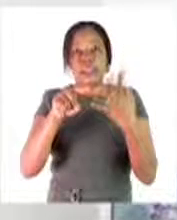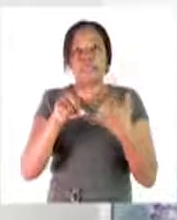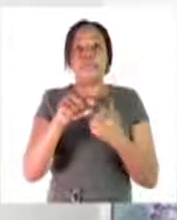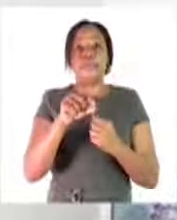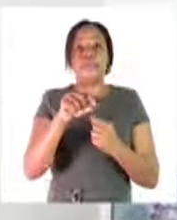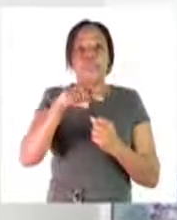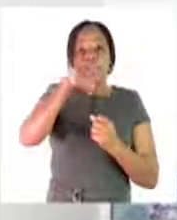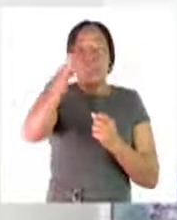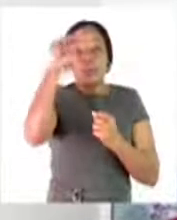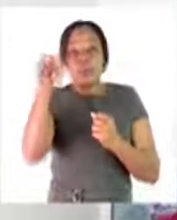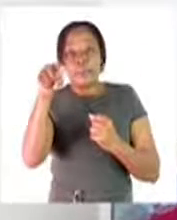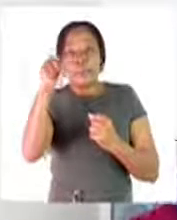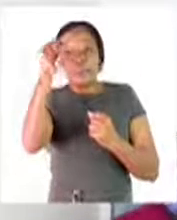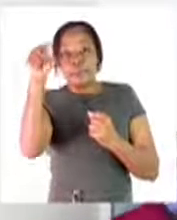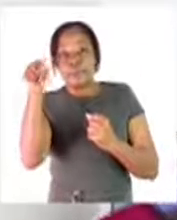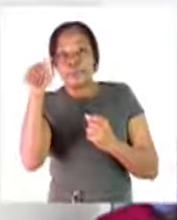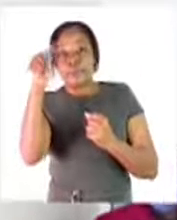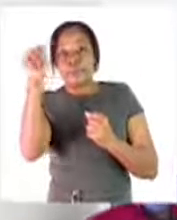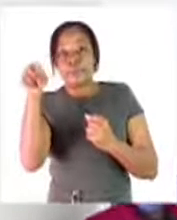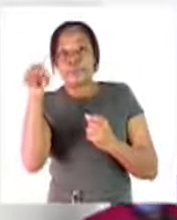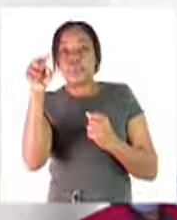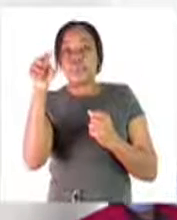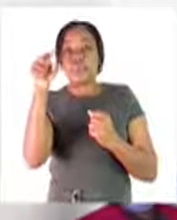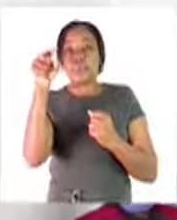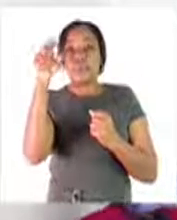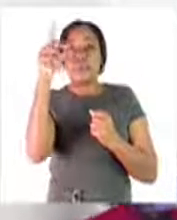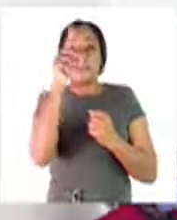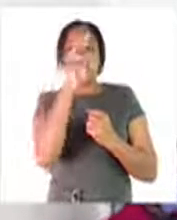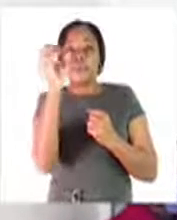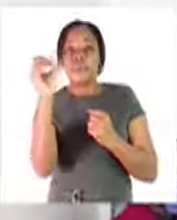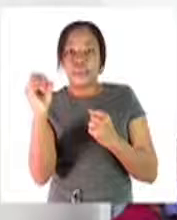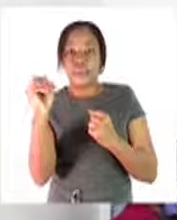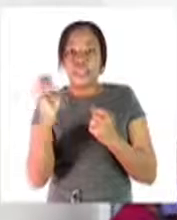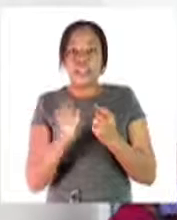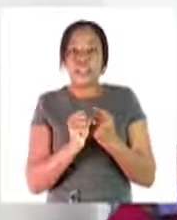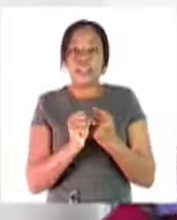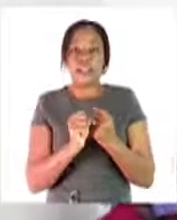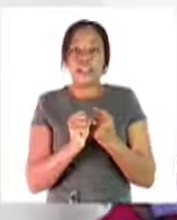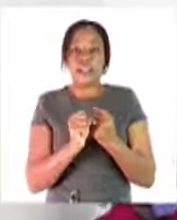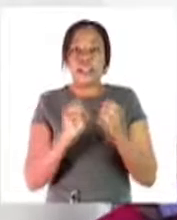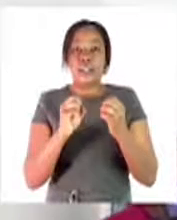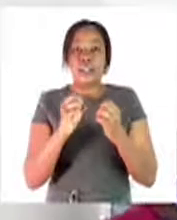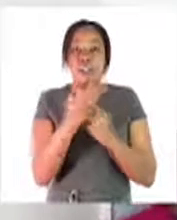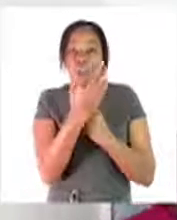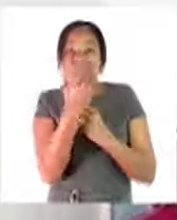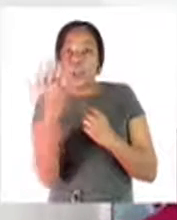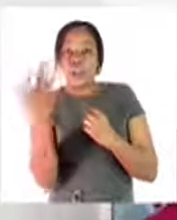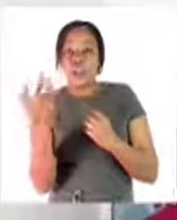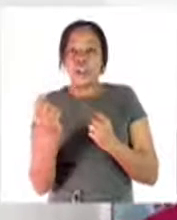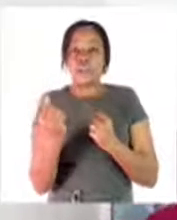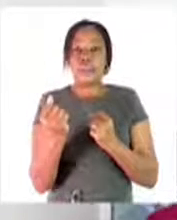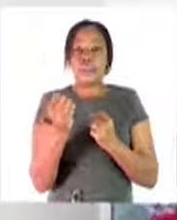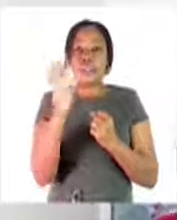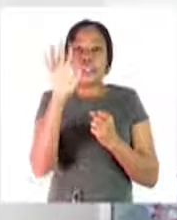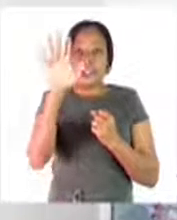count 10. So skip 4 numbers and you count the 5th one. That is counting in 5. Therefore, you will be counting